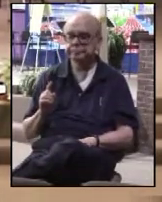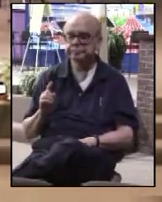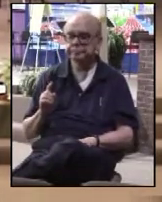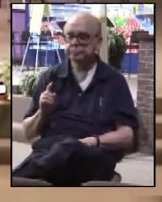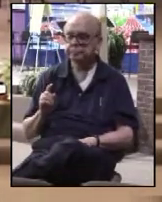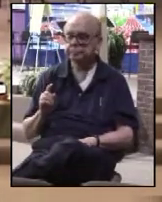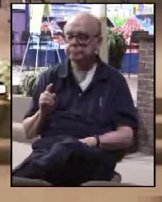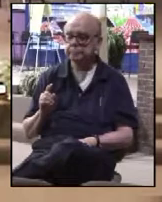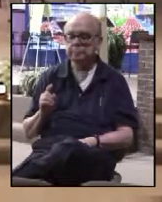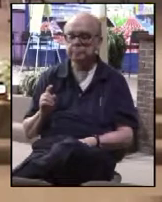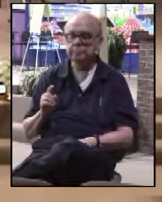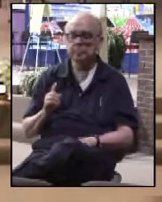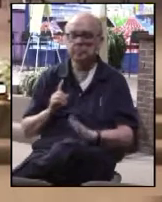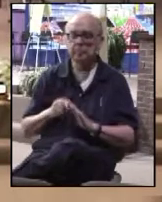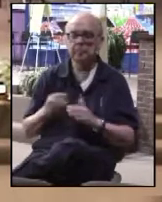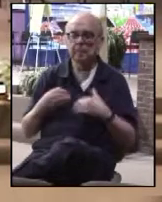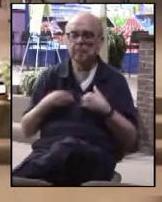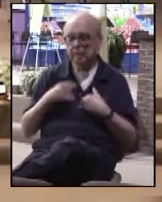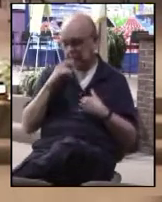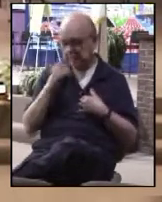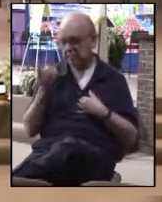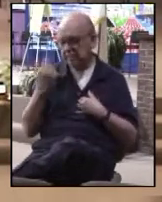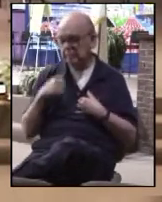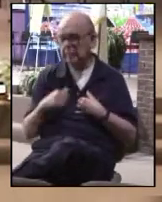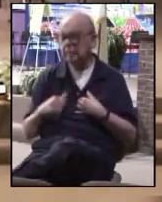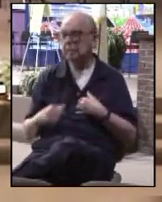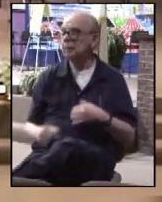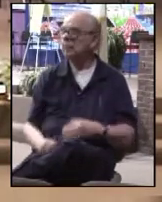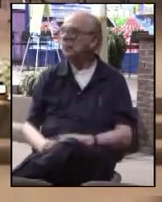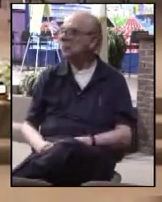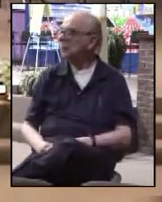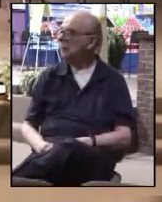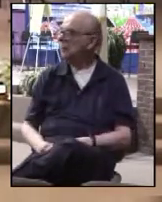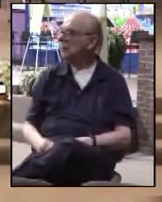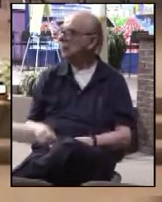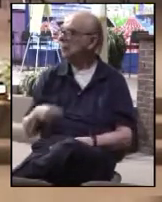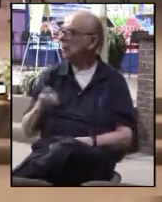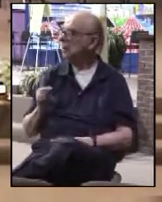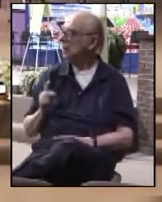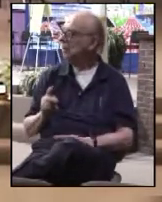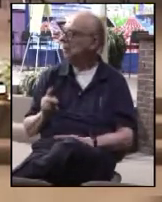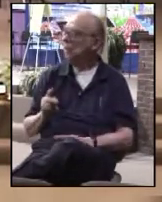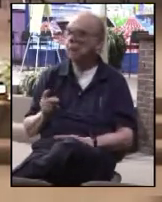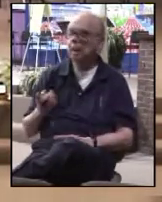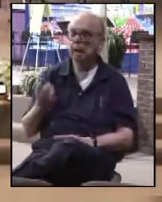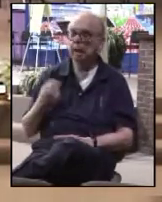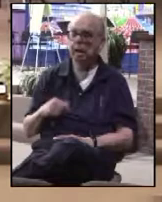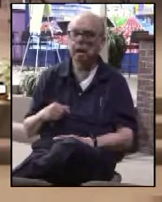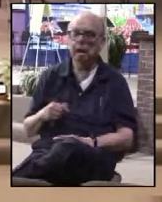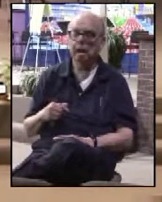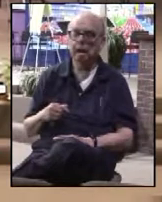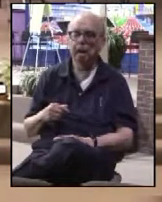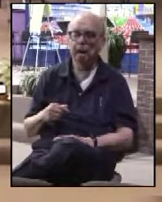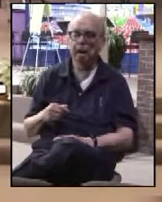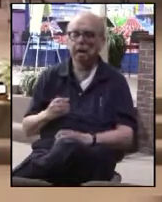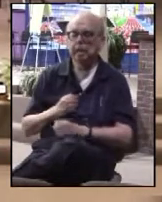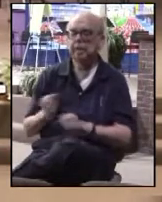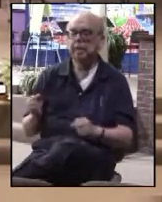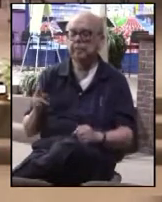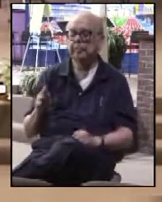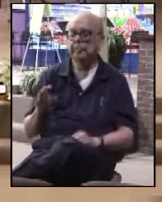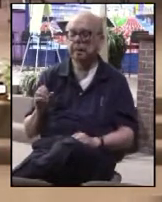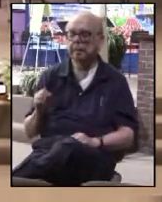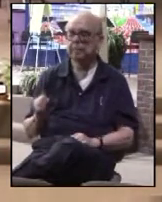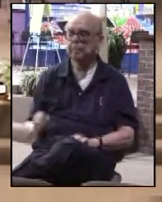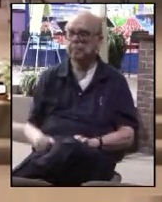and in a minute we're going to have all of the kids come in and going to give them an opportunity to come forward that they got saved in VBS if